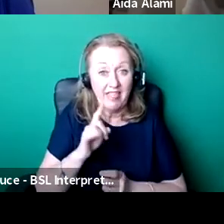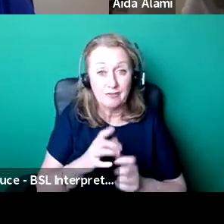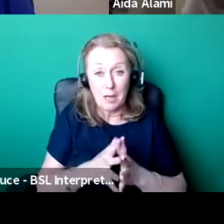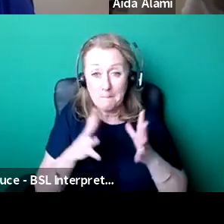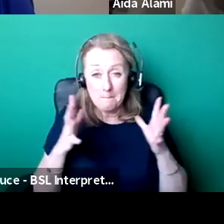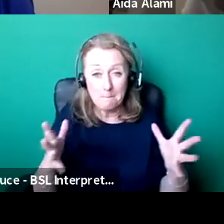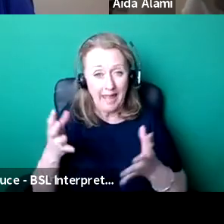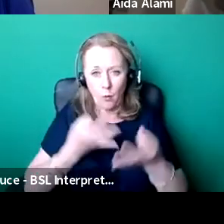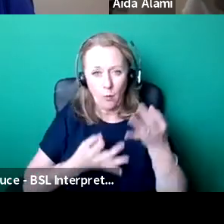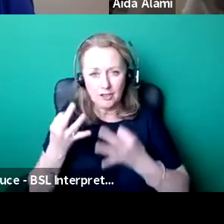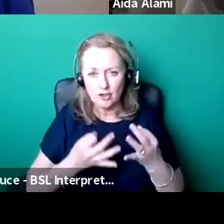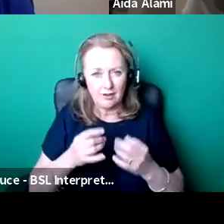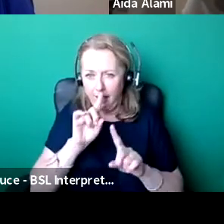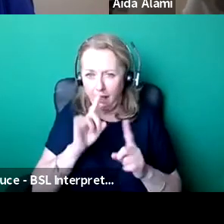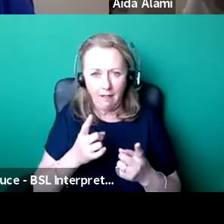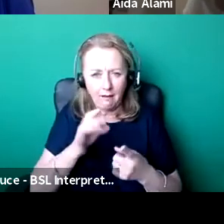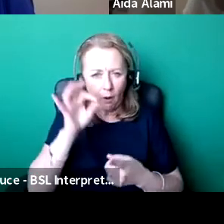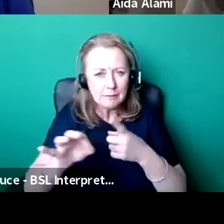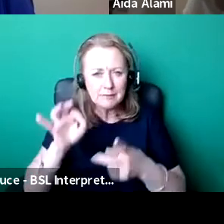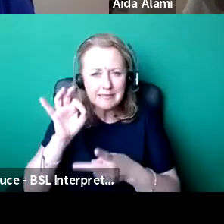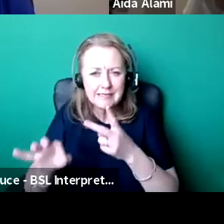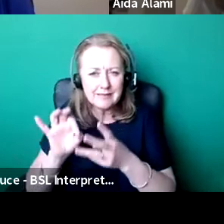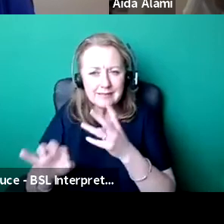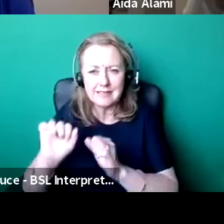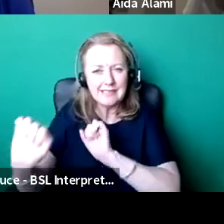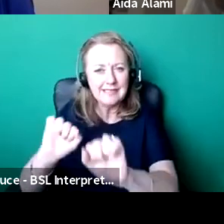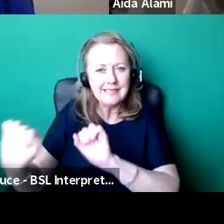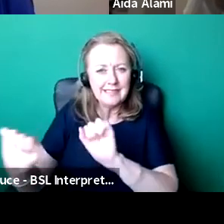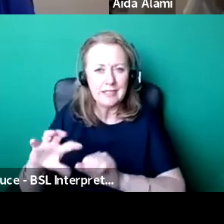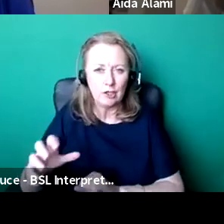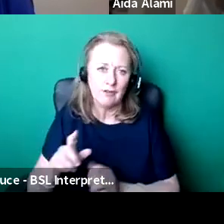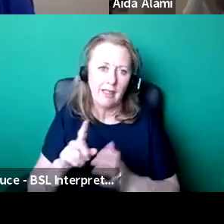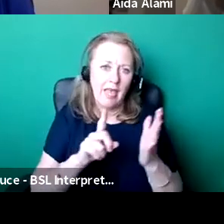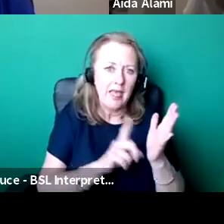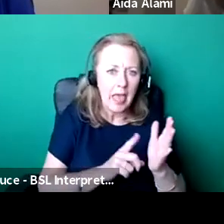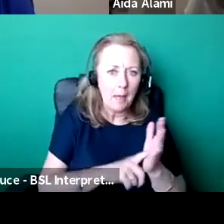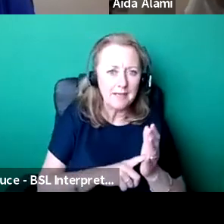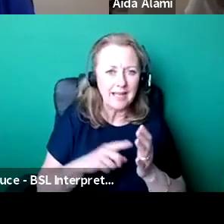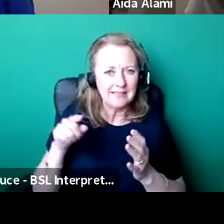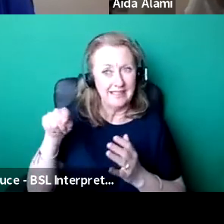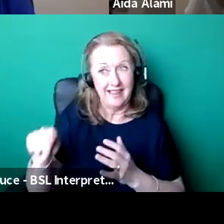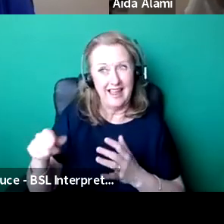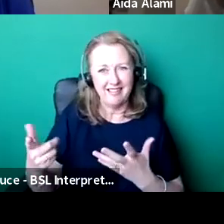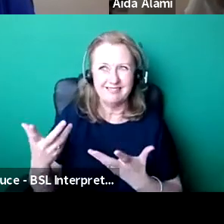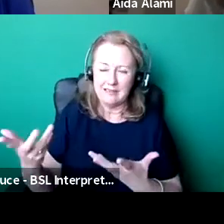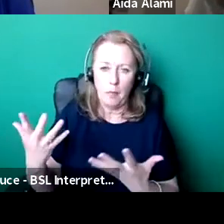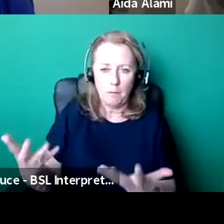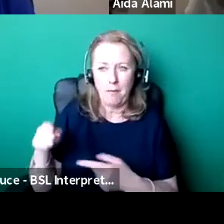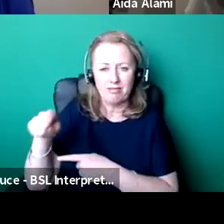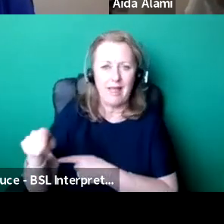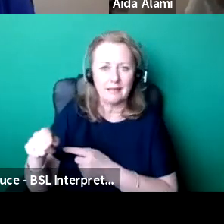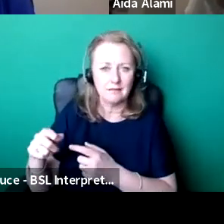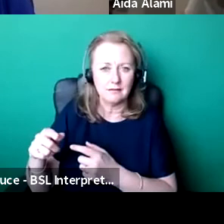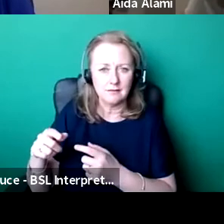will not get into specific countries, and especially because I'm Lebanese and the country is absolutely falling apart right now. So